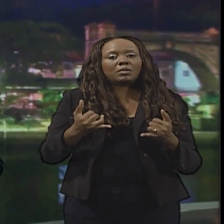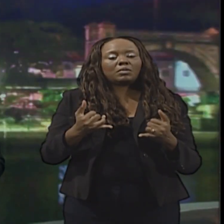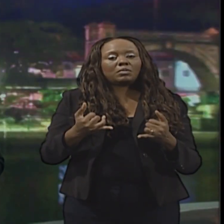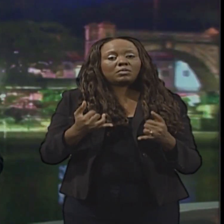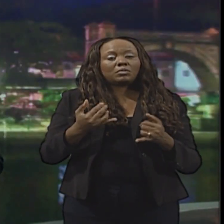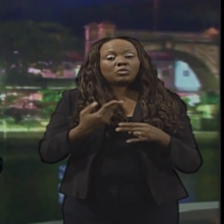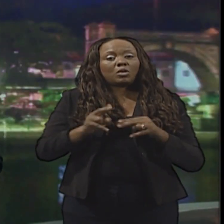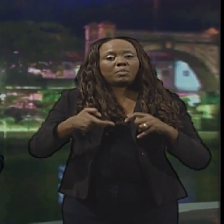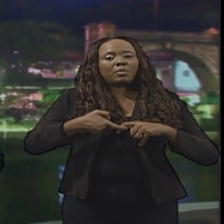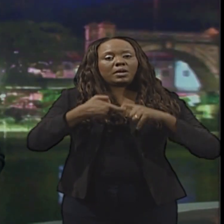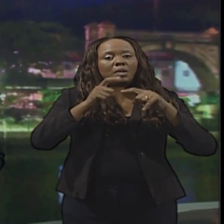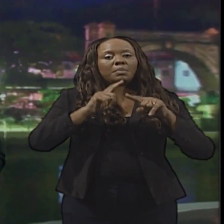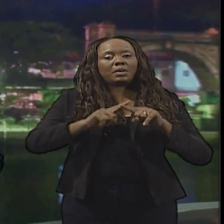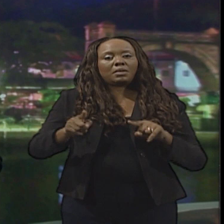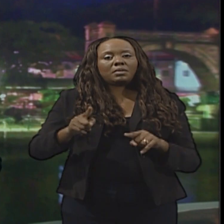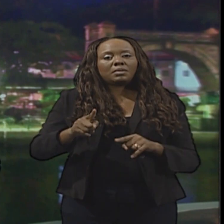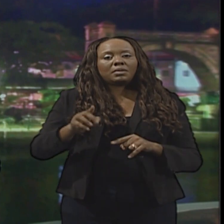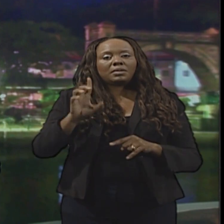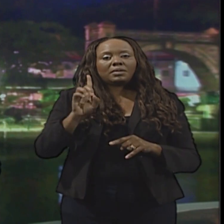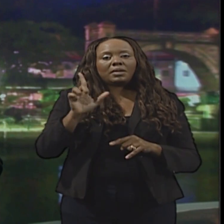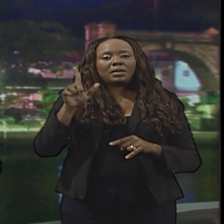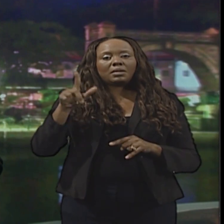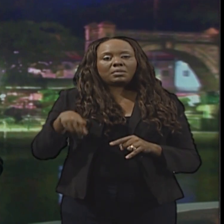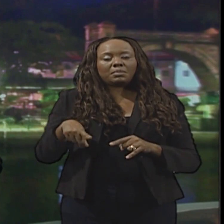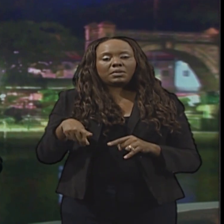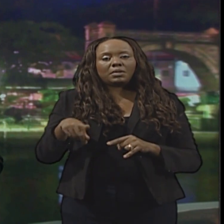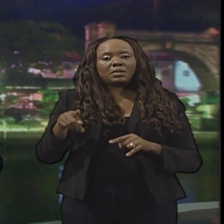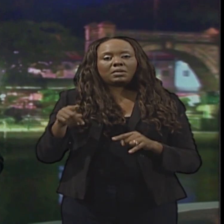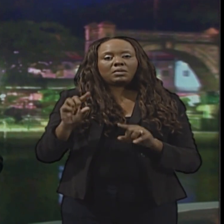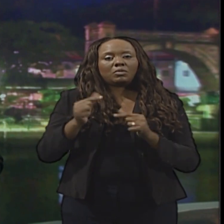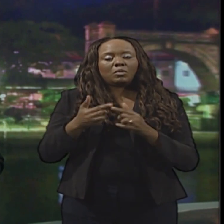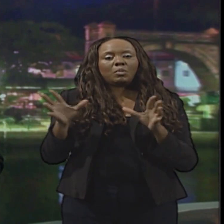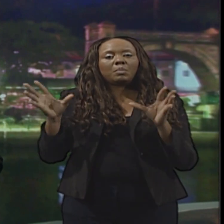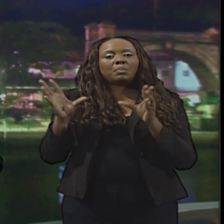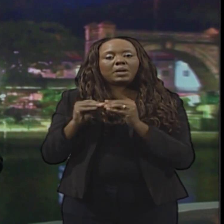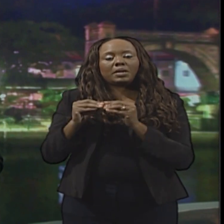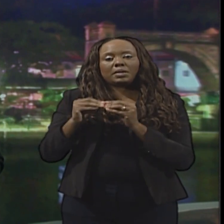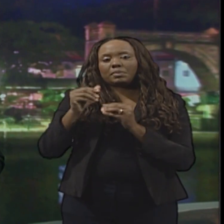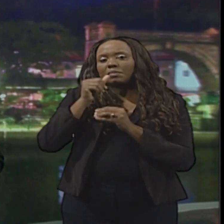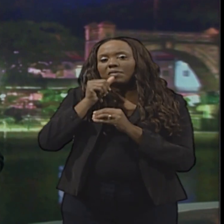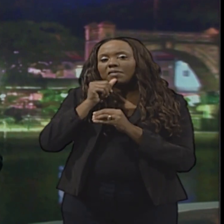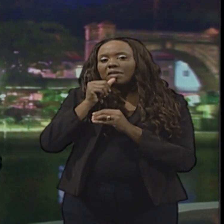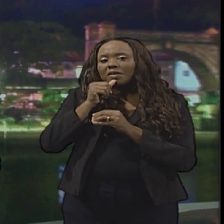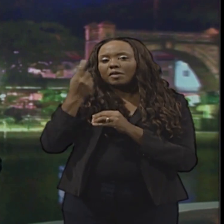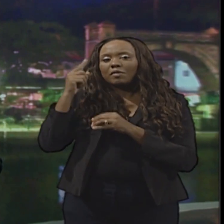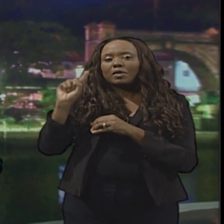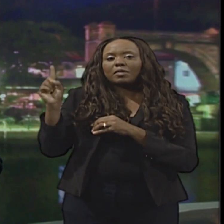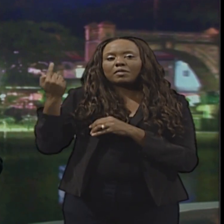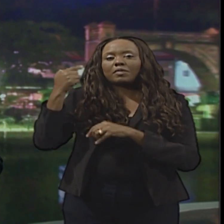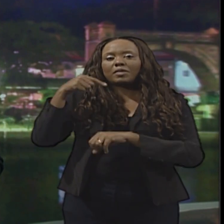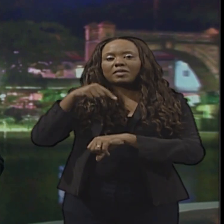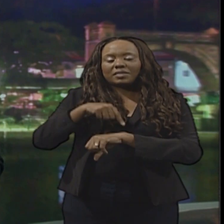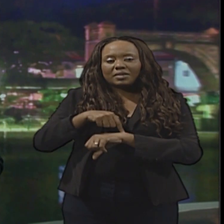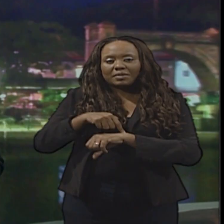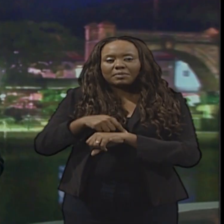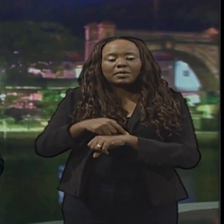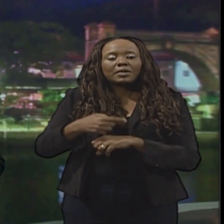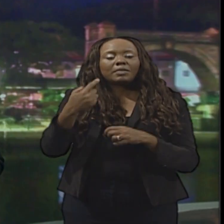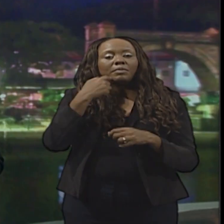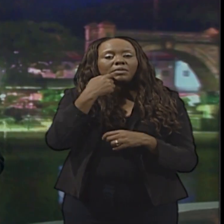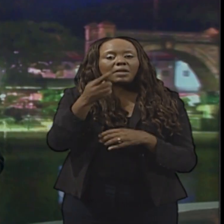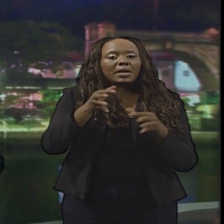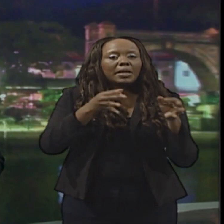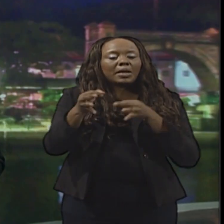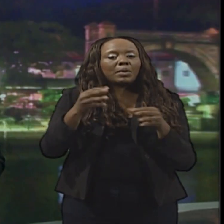take a pause here, but still to come, members of the Democratic Labour Party officially meet behind closed doors at their George Street headquarters for the first time since